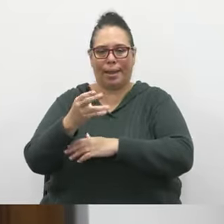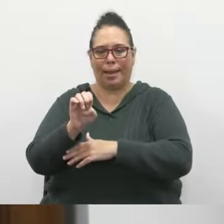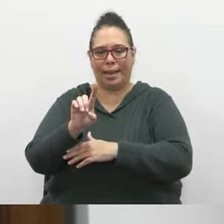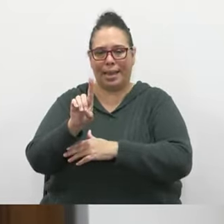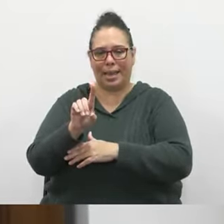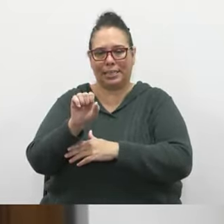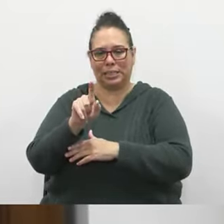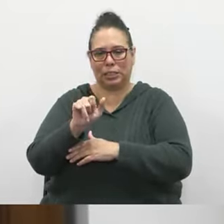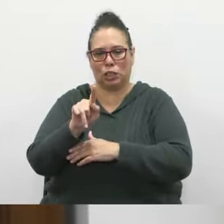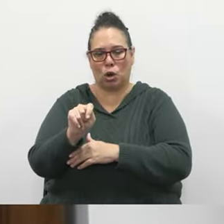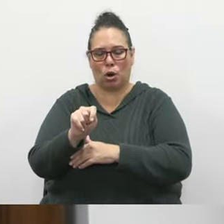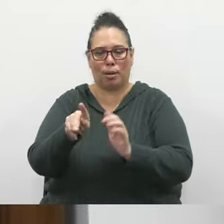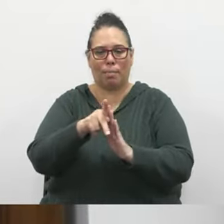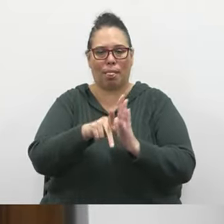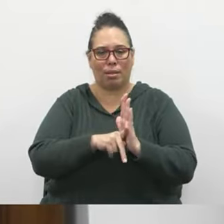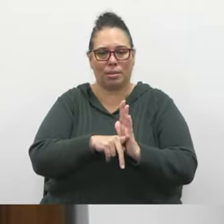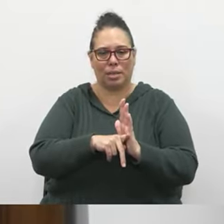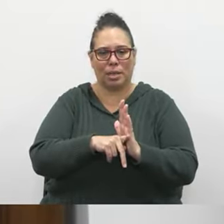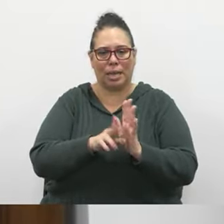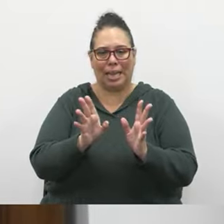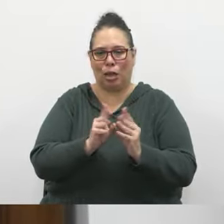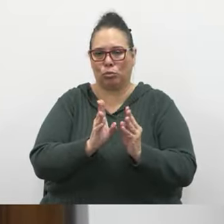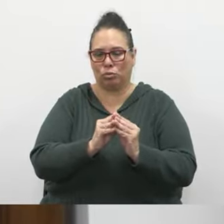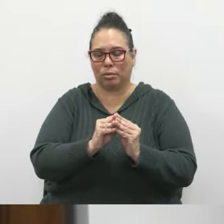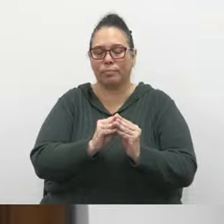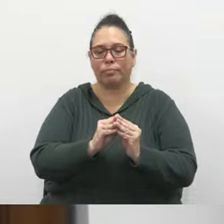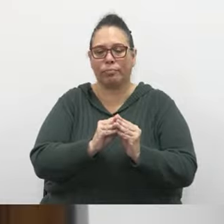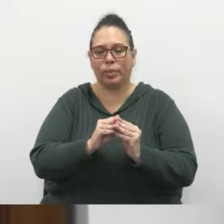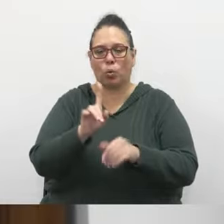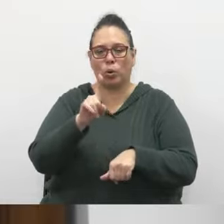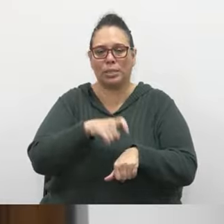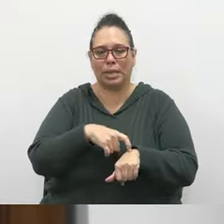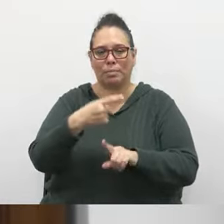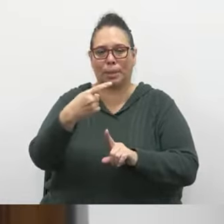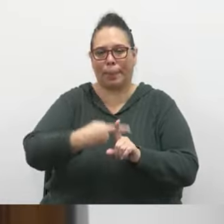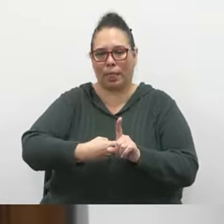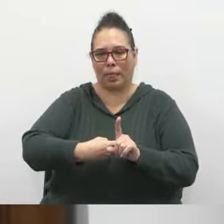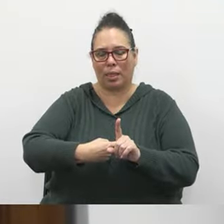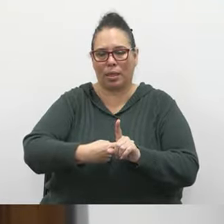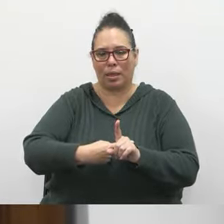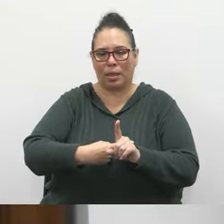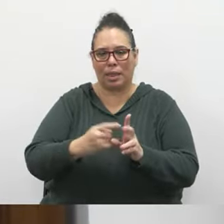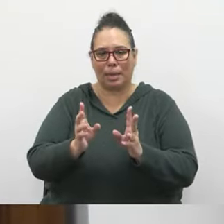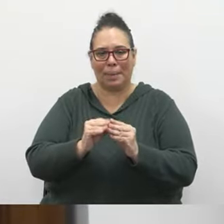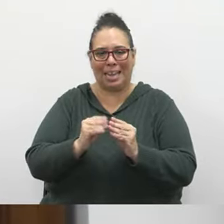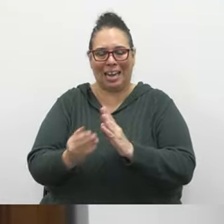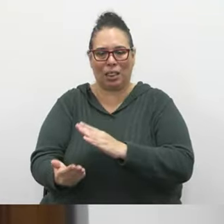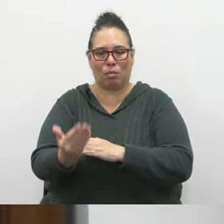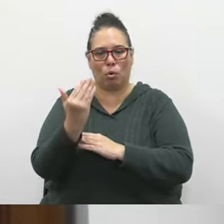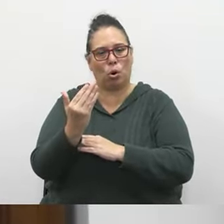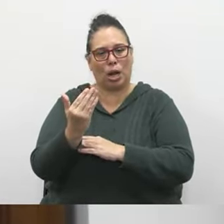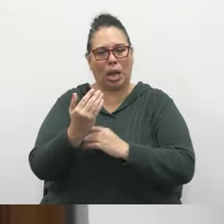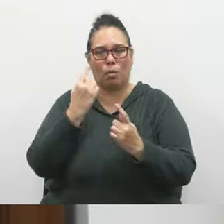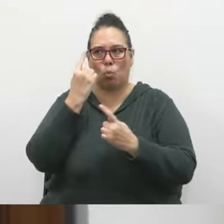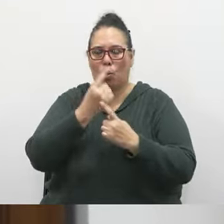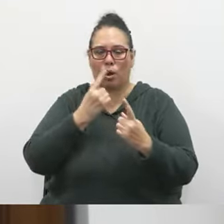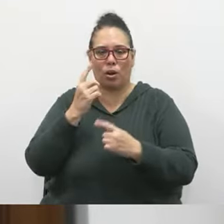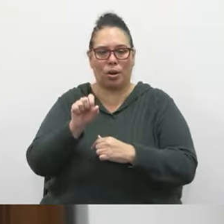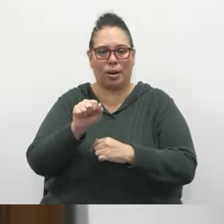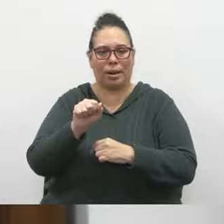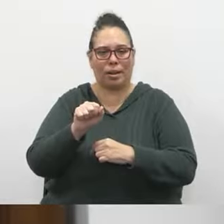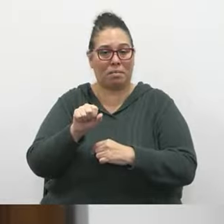Policy Council, and that's a once a month meeting in the morning, and I'm wondering if anybody else would